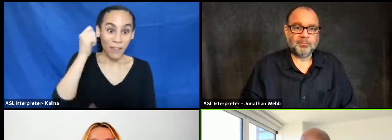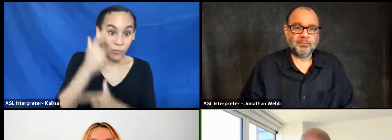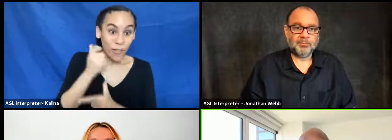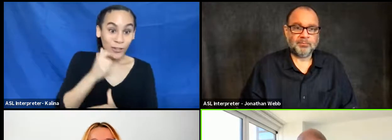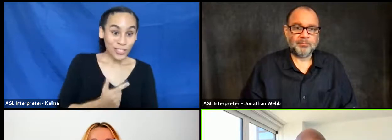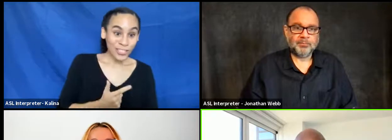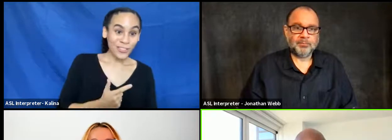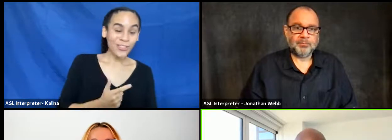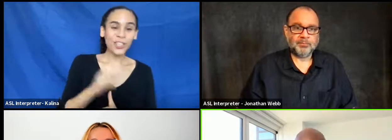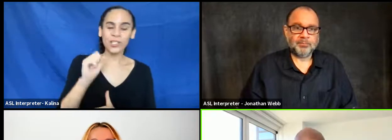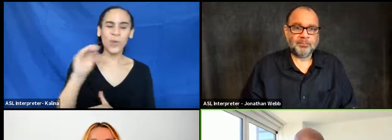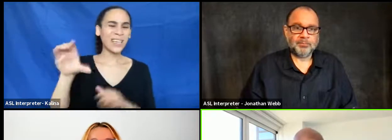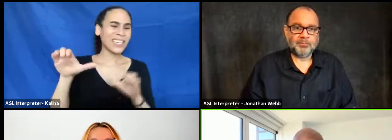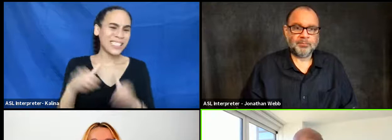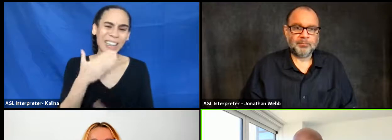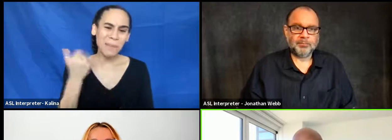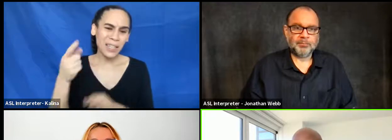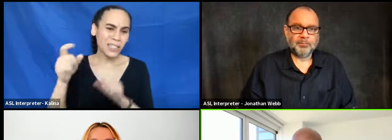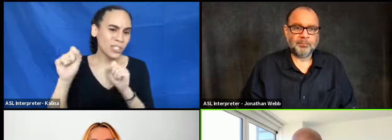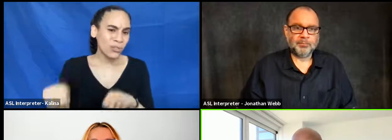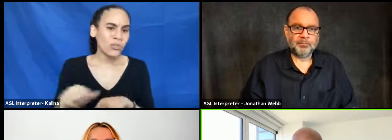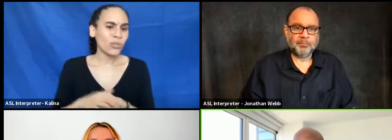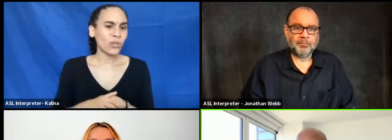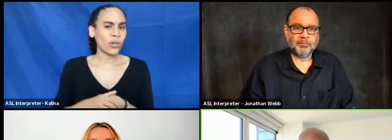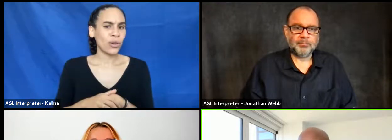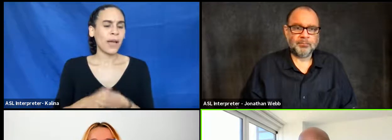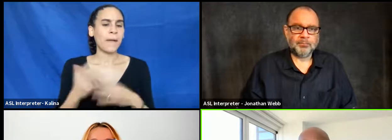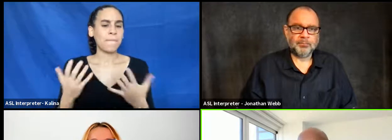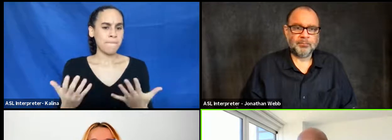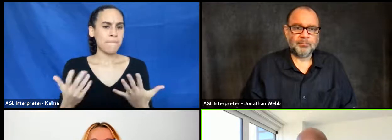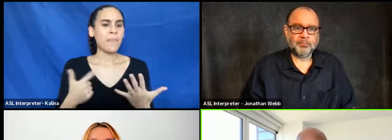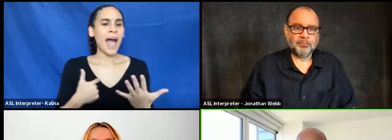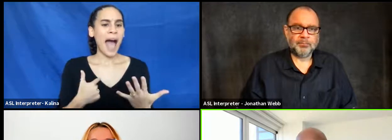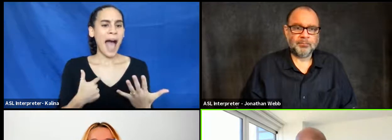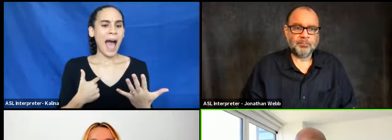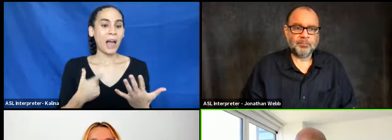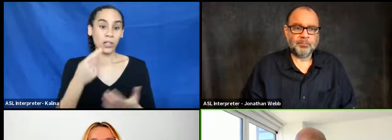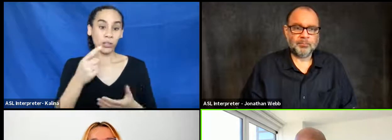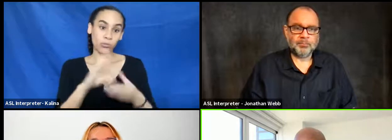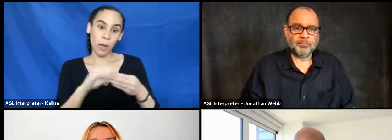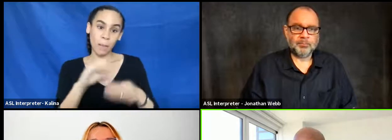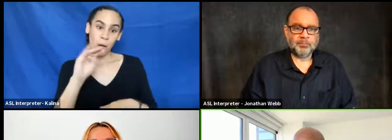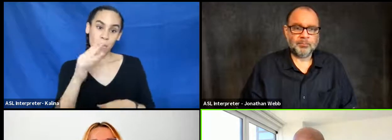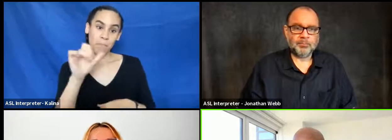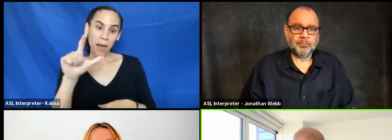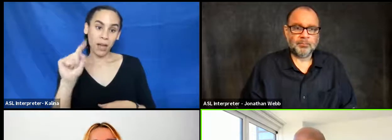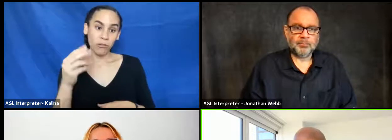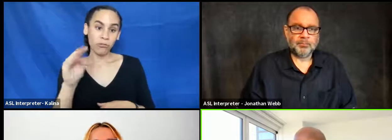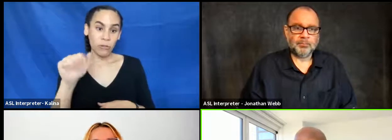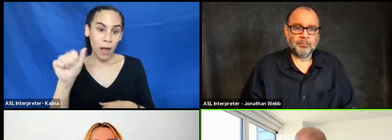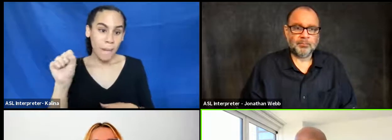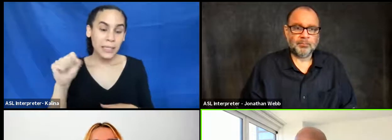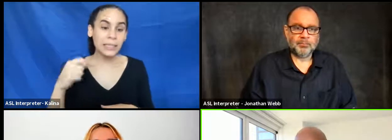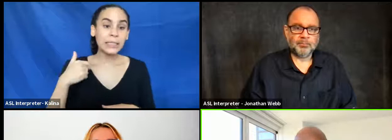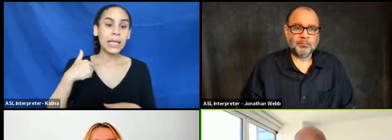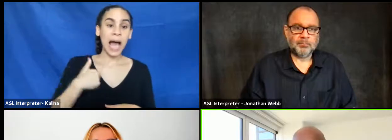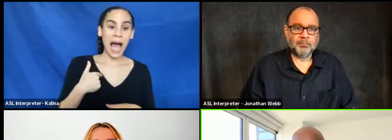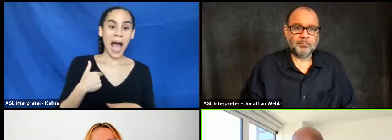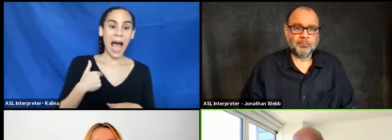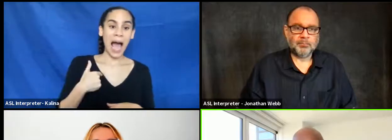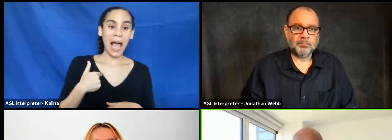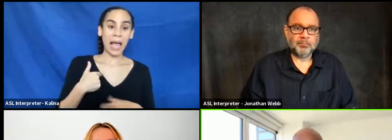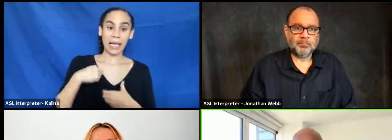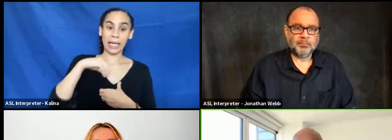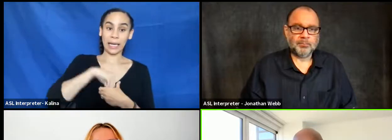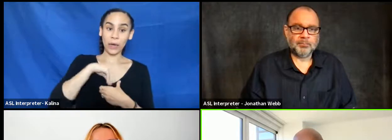so he did the best he could. And so and as you talk about Michael Thomas, and I